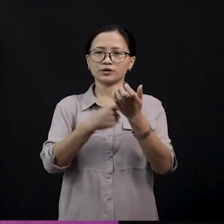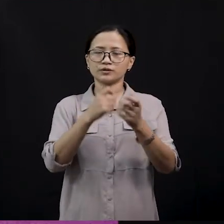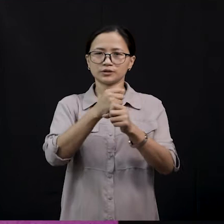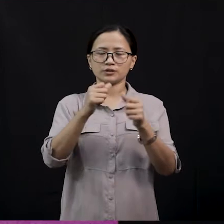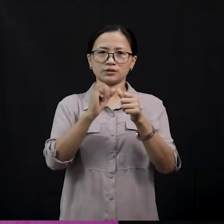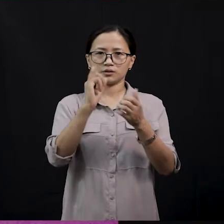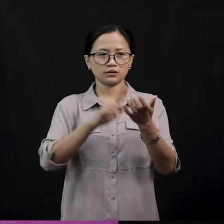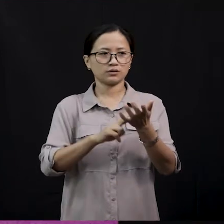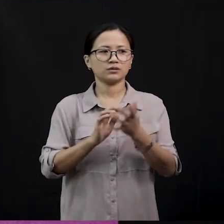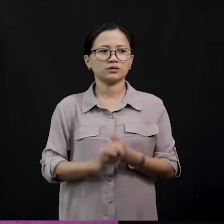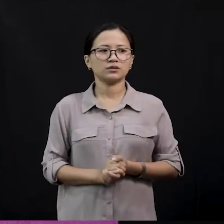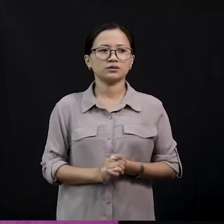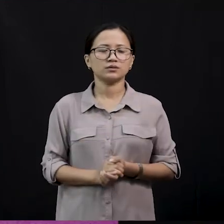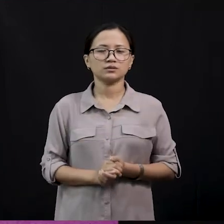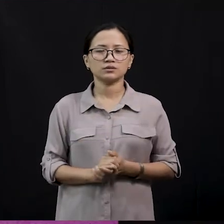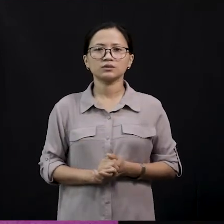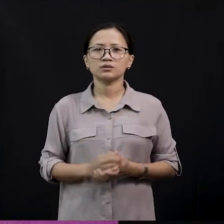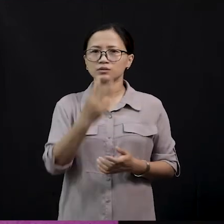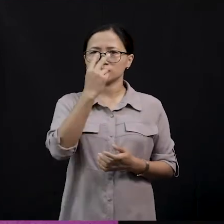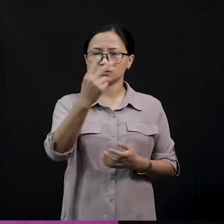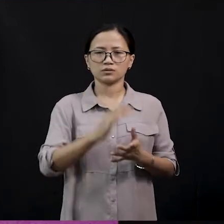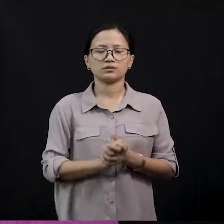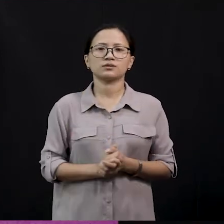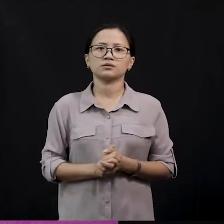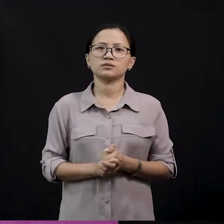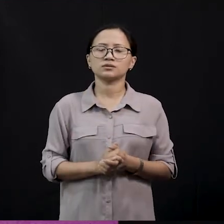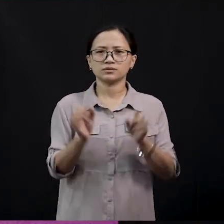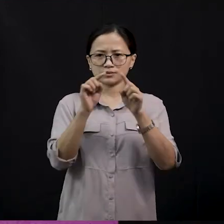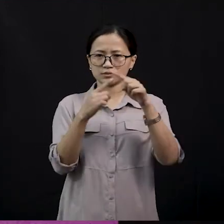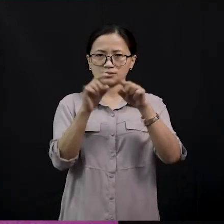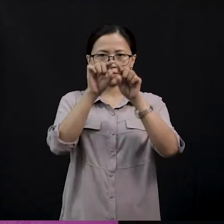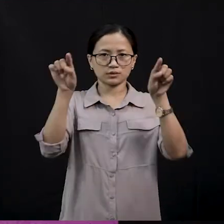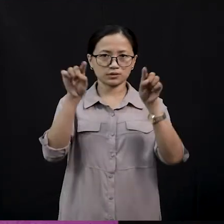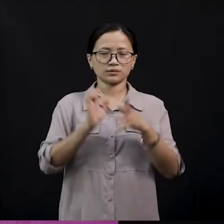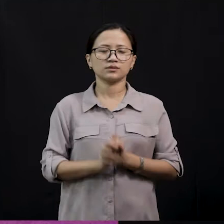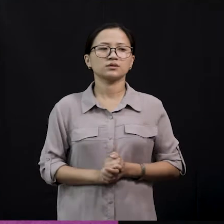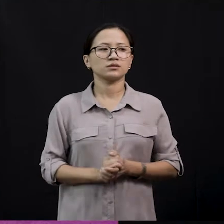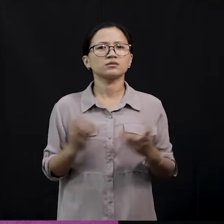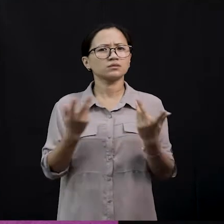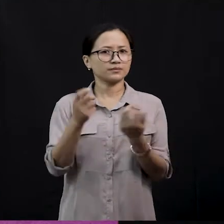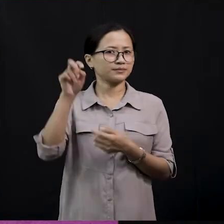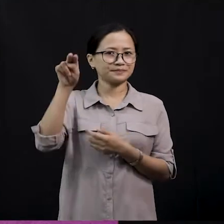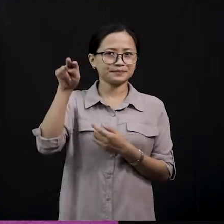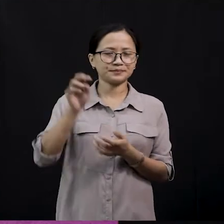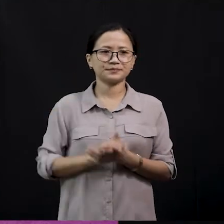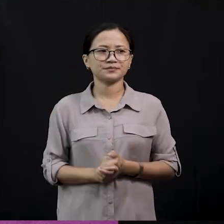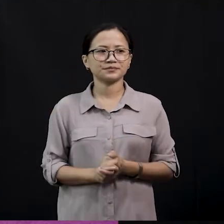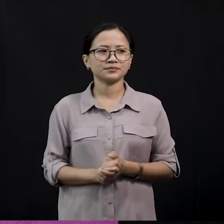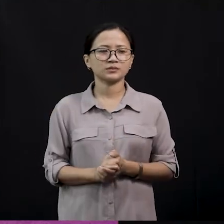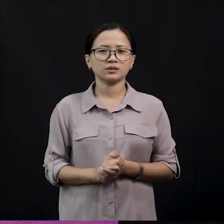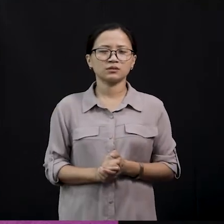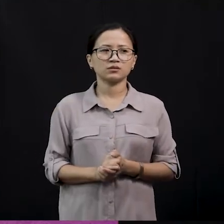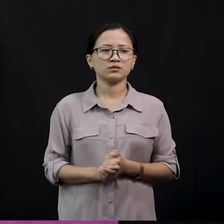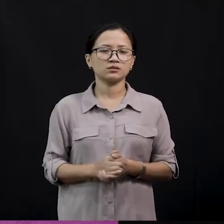Bargain, the first word that struck our mind when we look in at the title is the word bargain. What does it mean? The